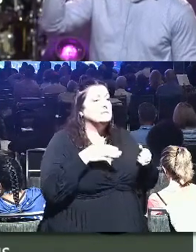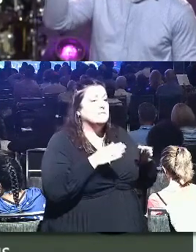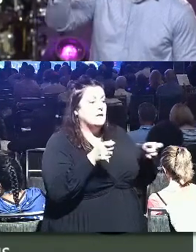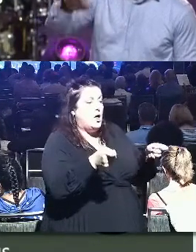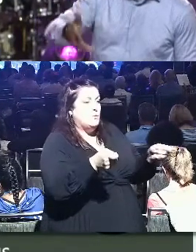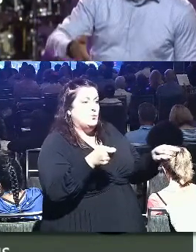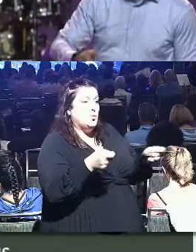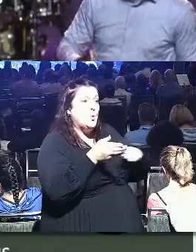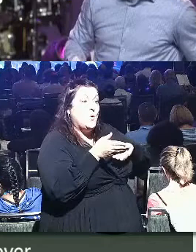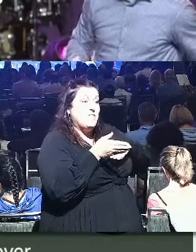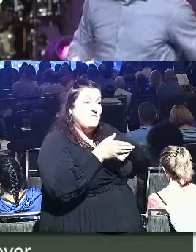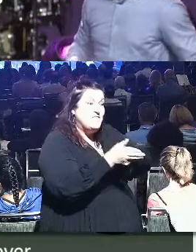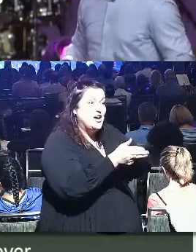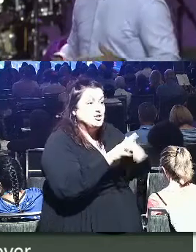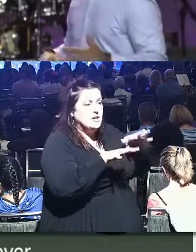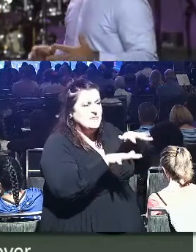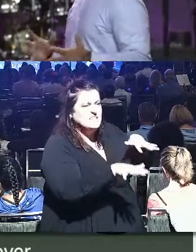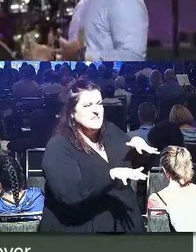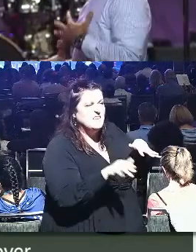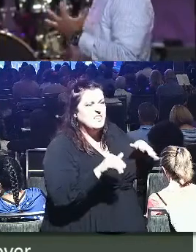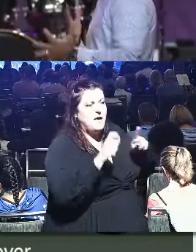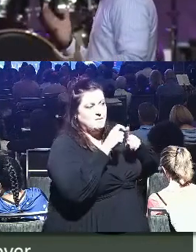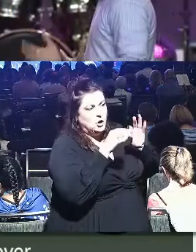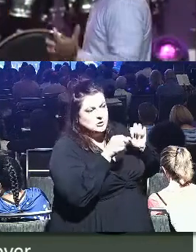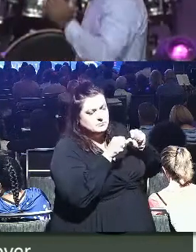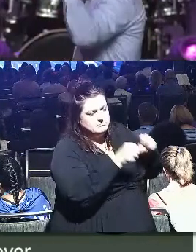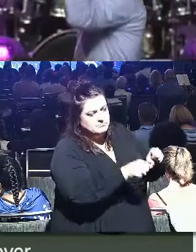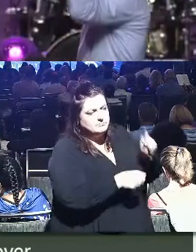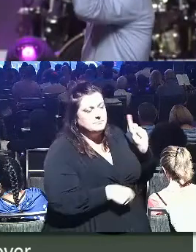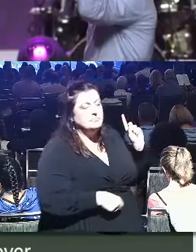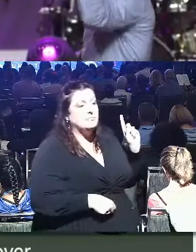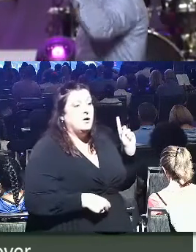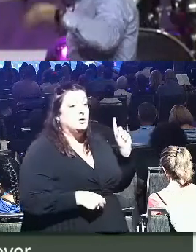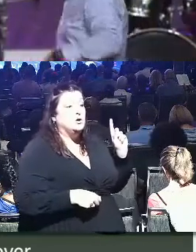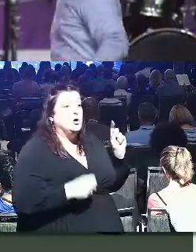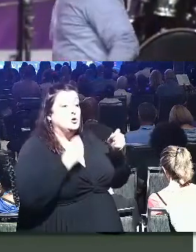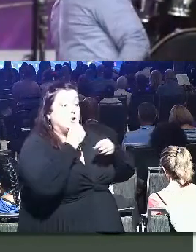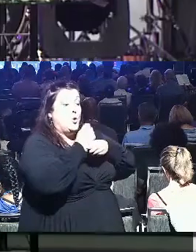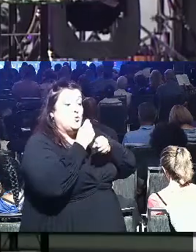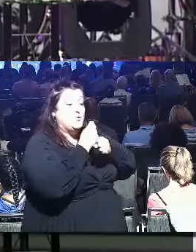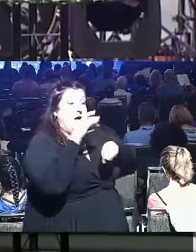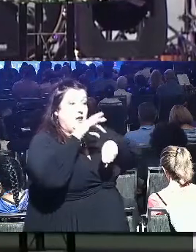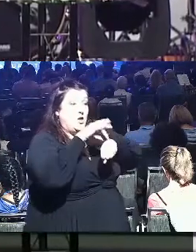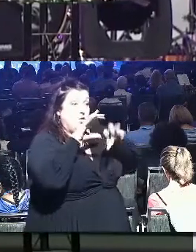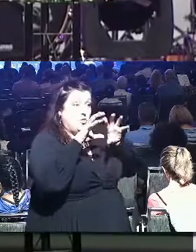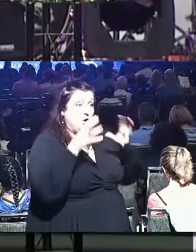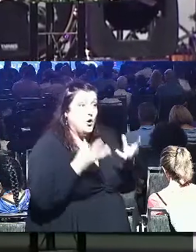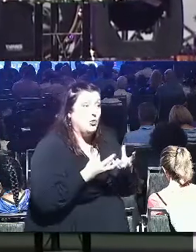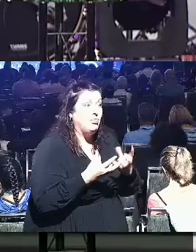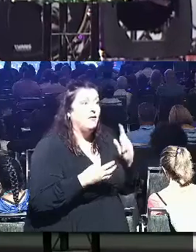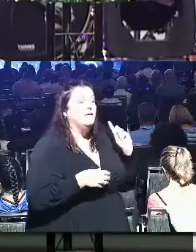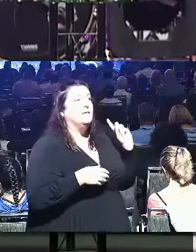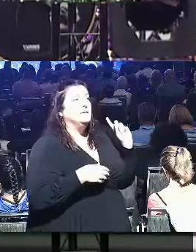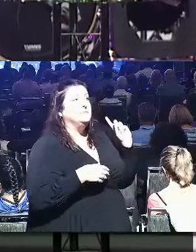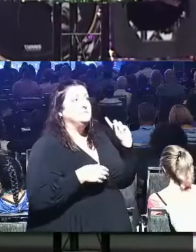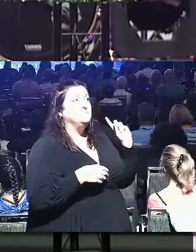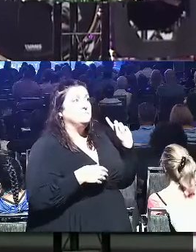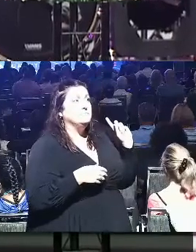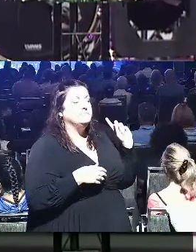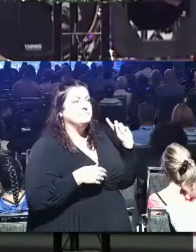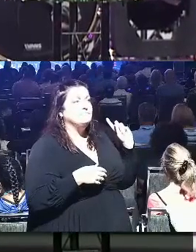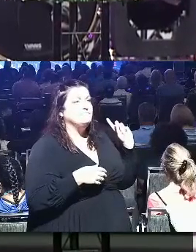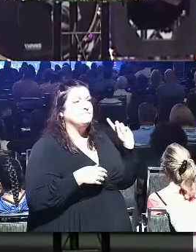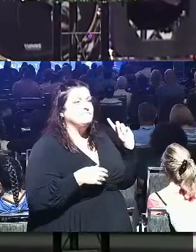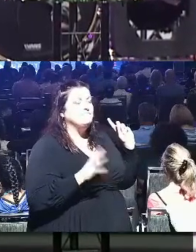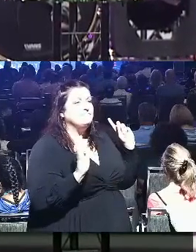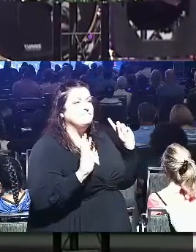of the sea. And it goes on and on. You know, the creation account up to this point has been kind of a, I don't mean this,